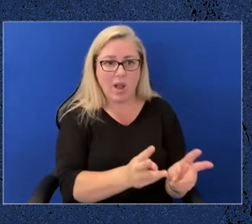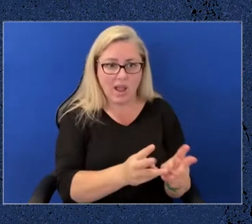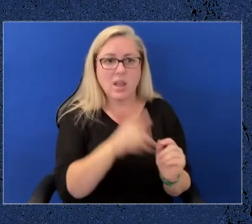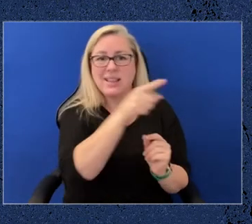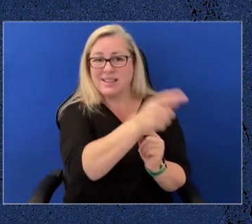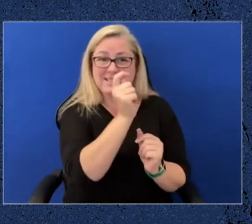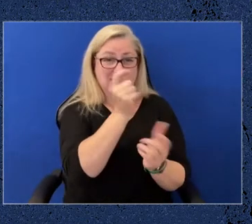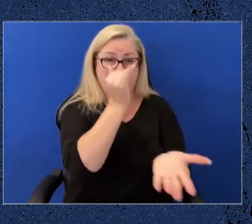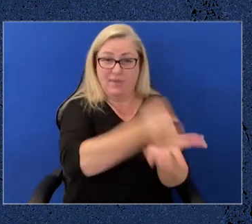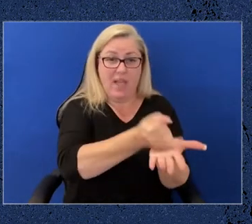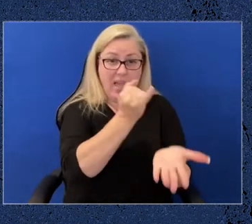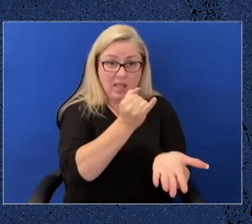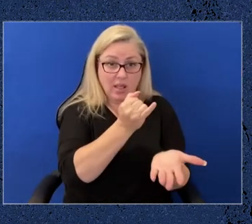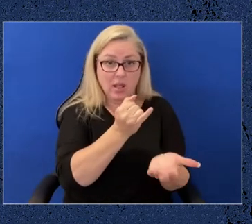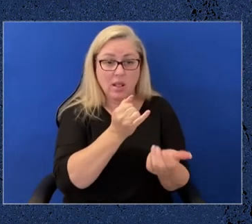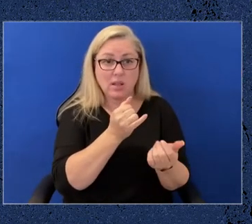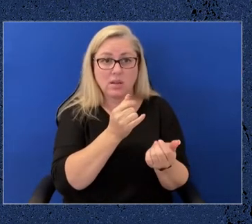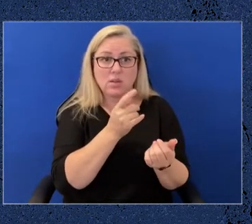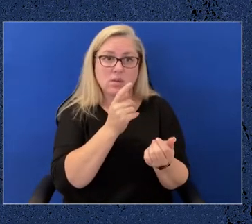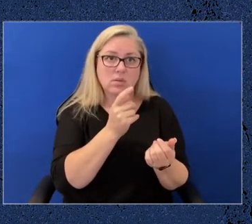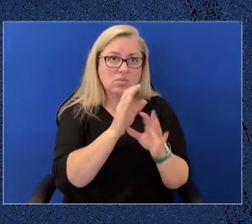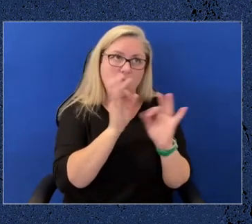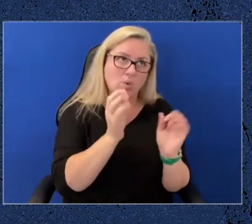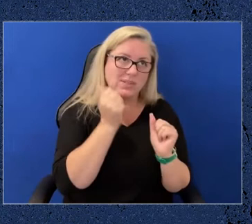failures. Not every bird died.